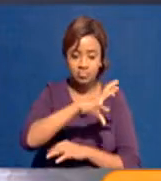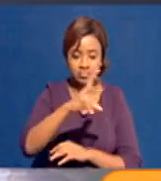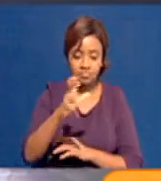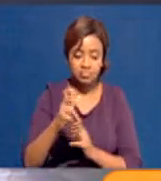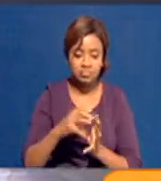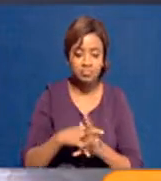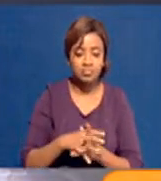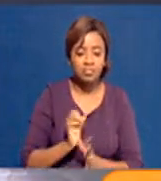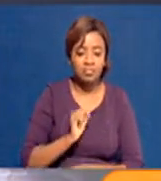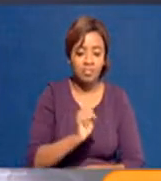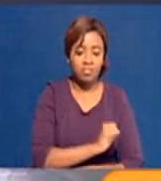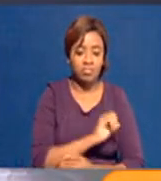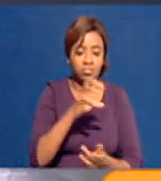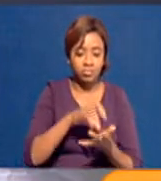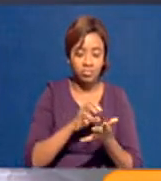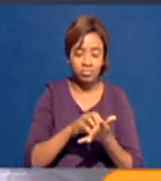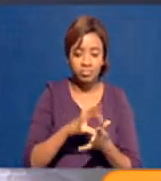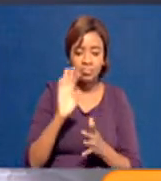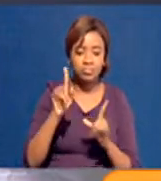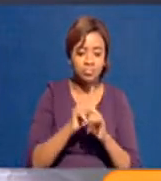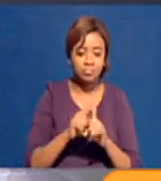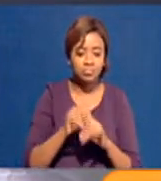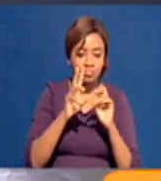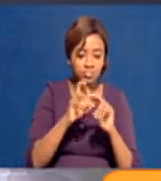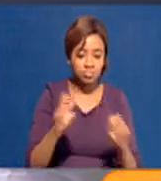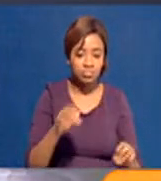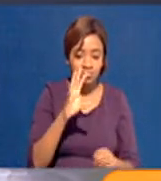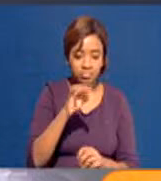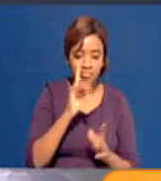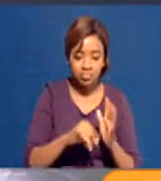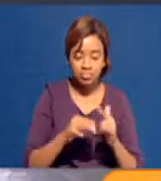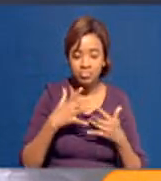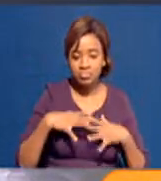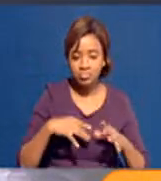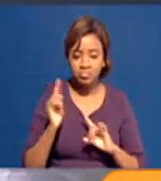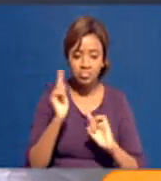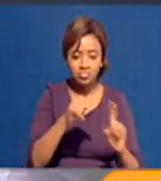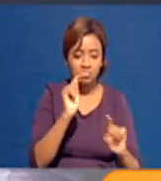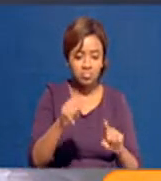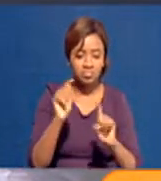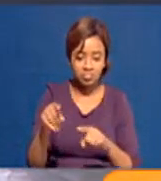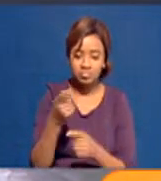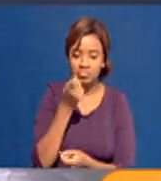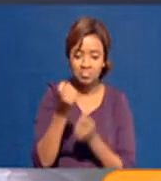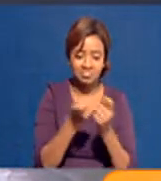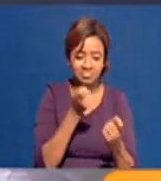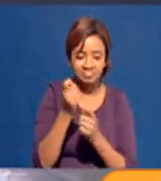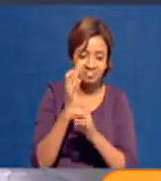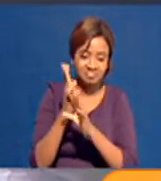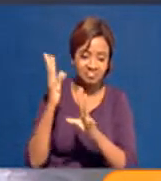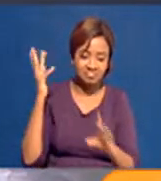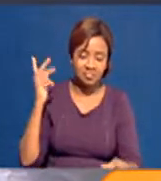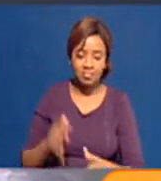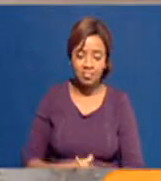race. And as Ayub Abdikadir reports, low voter turnout characterized the mini-elections.